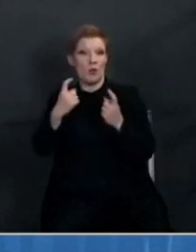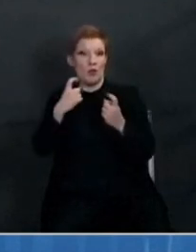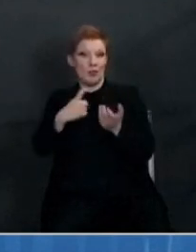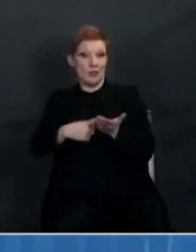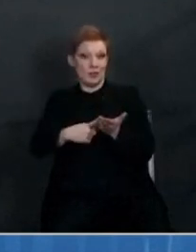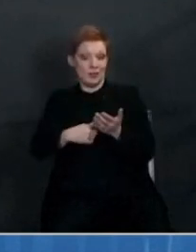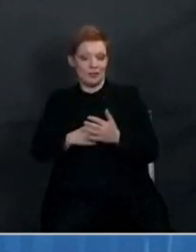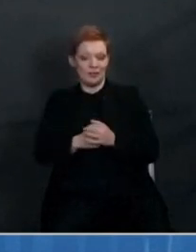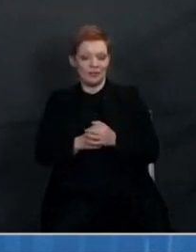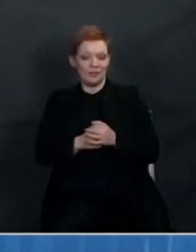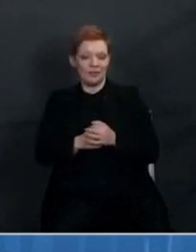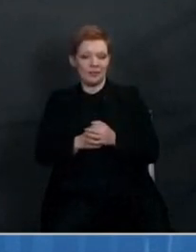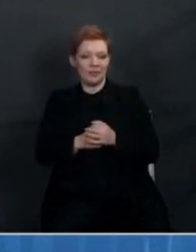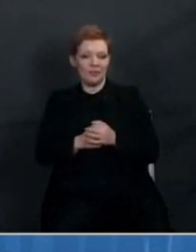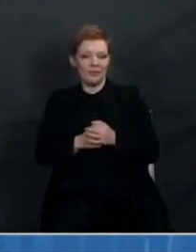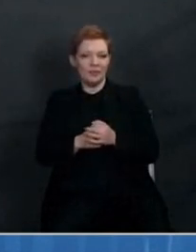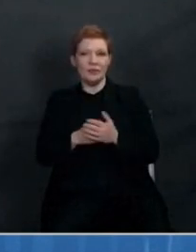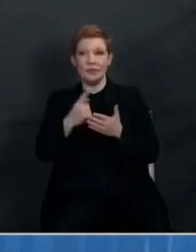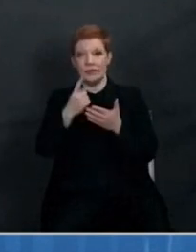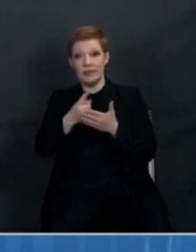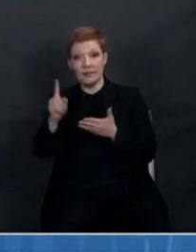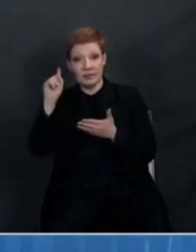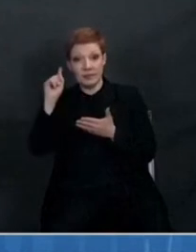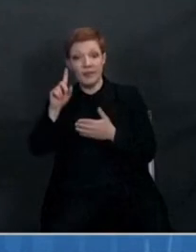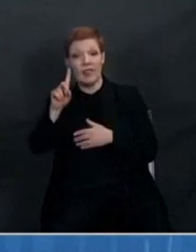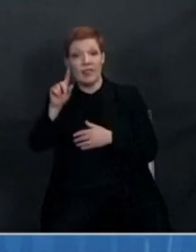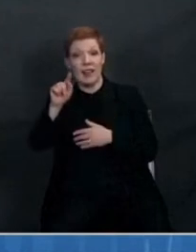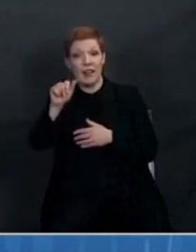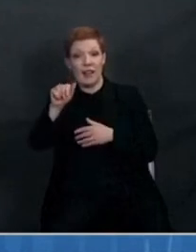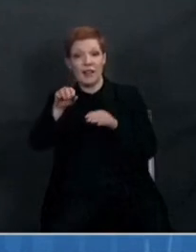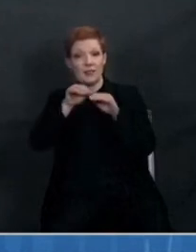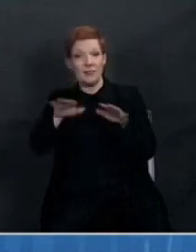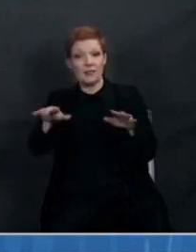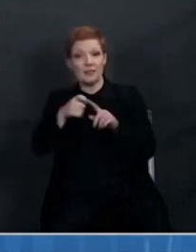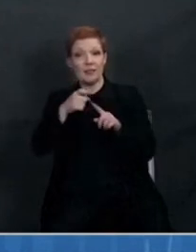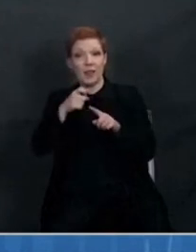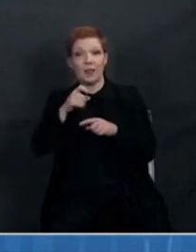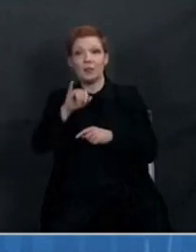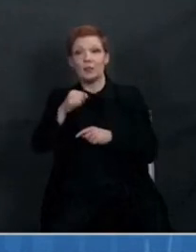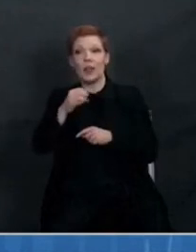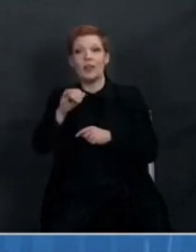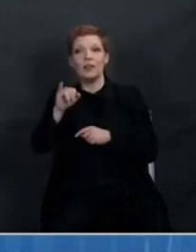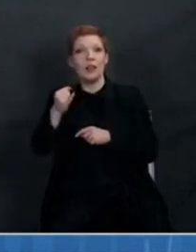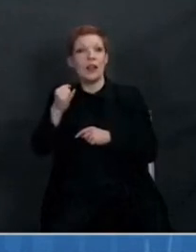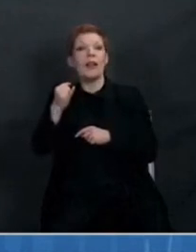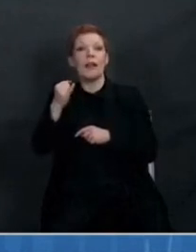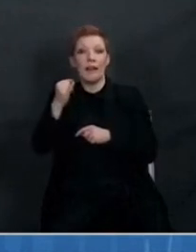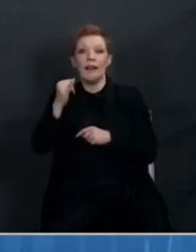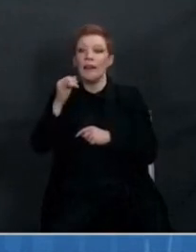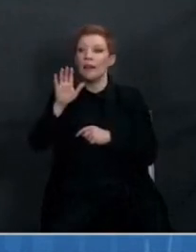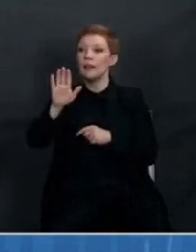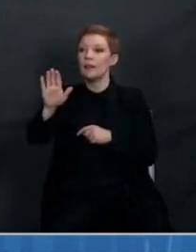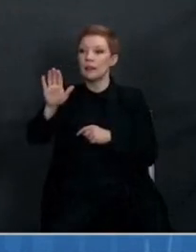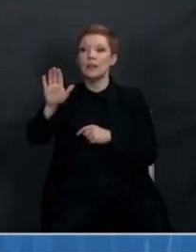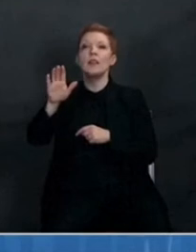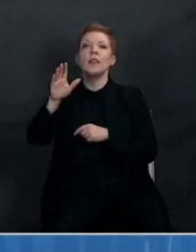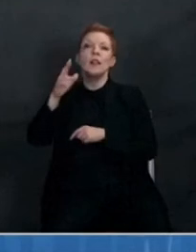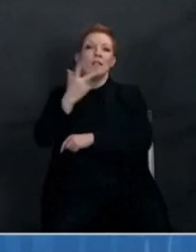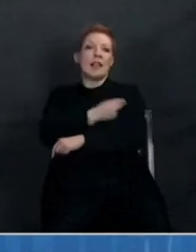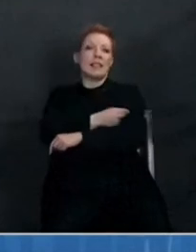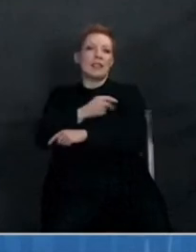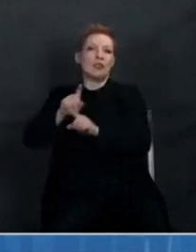know, last week, with the data that came out from the J&J Janssen vaccine trial, as well